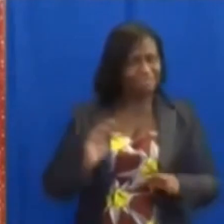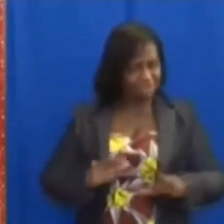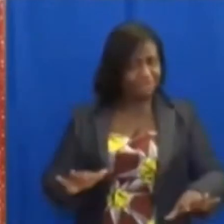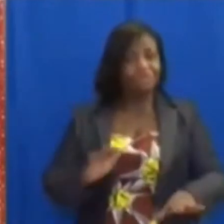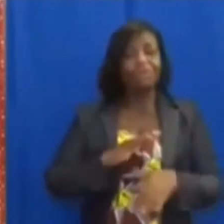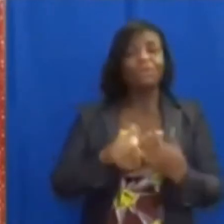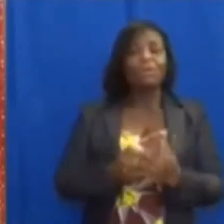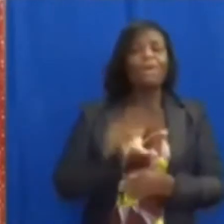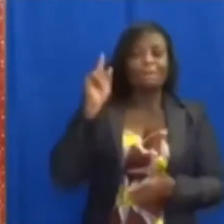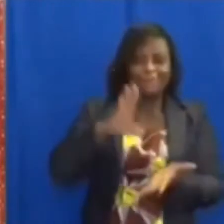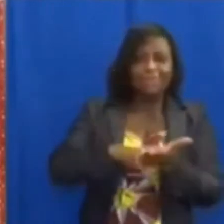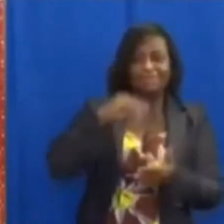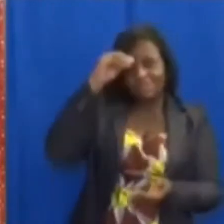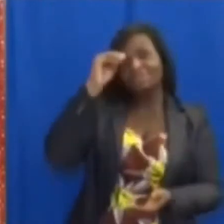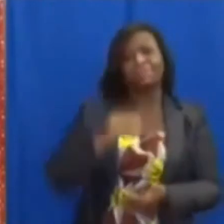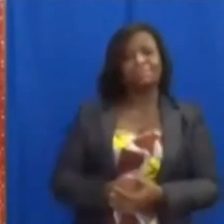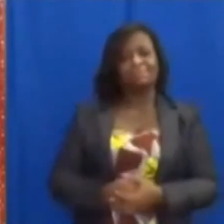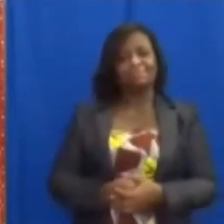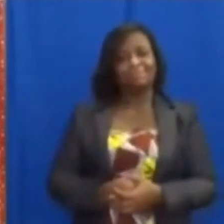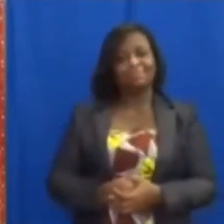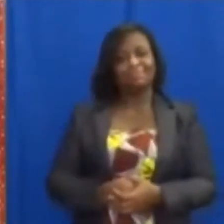semofrano, inina, ebisia, adie.